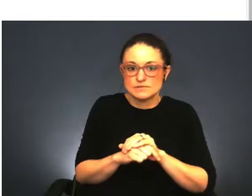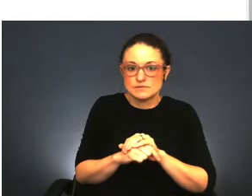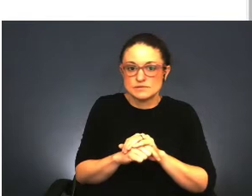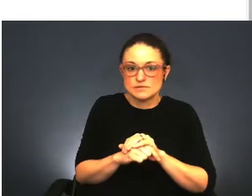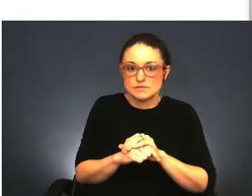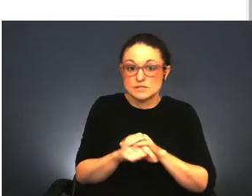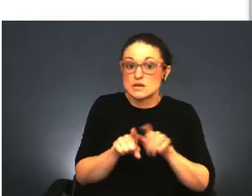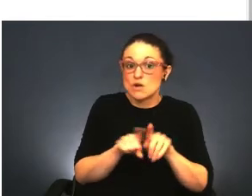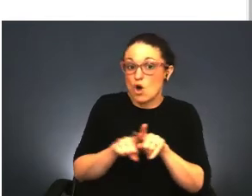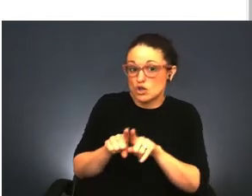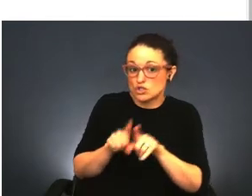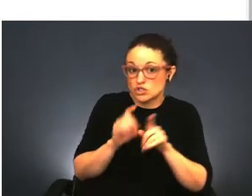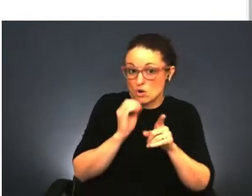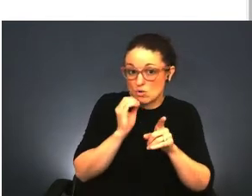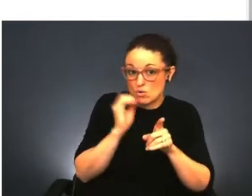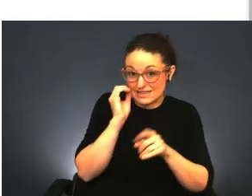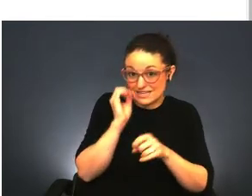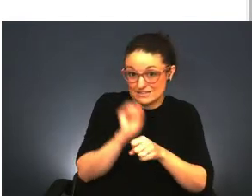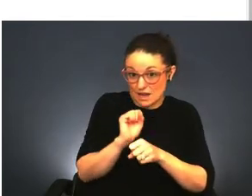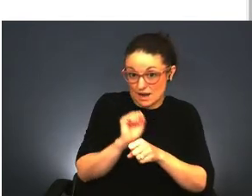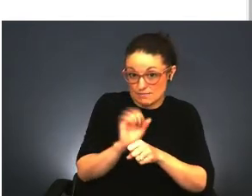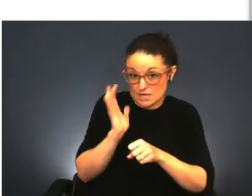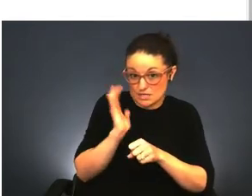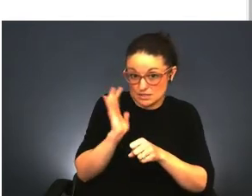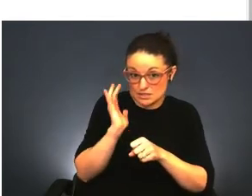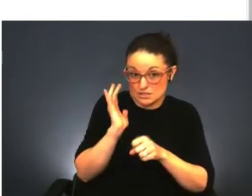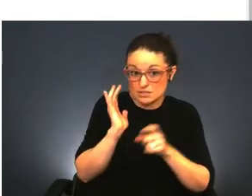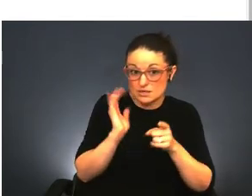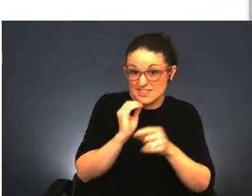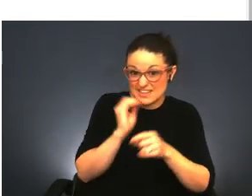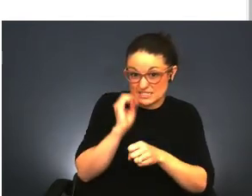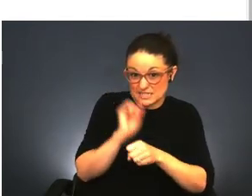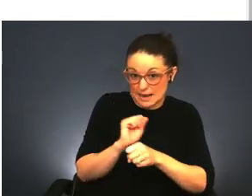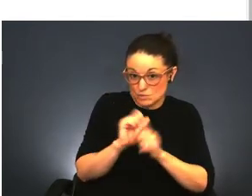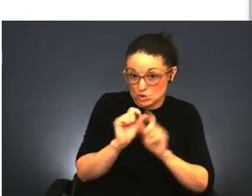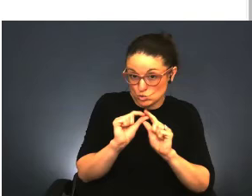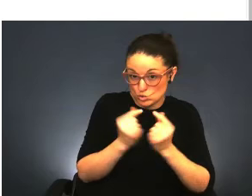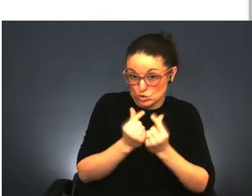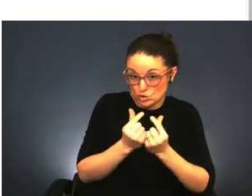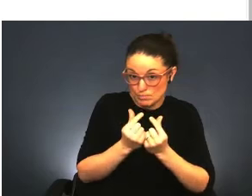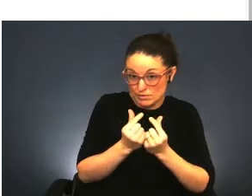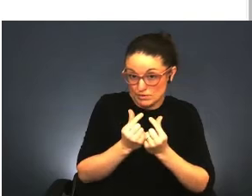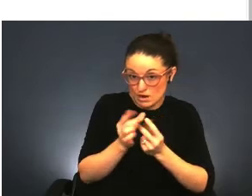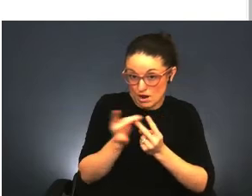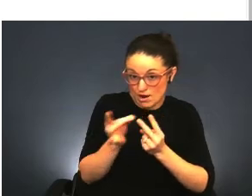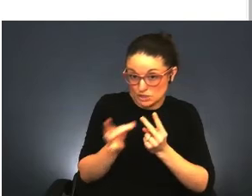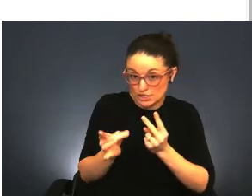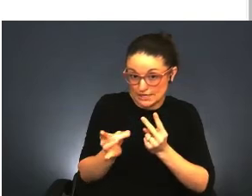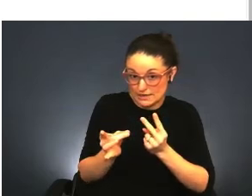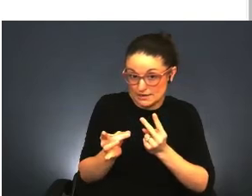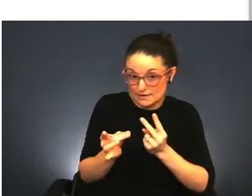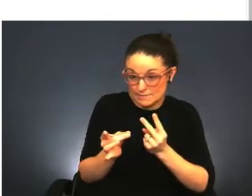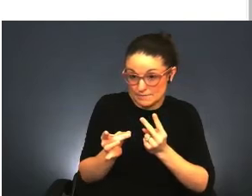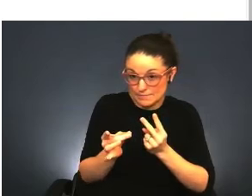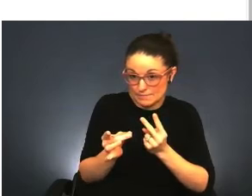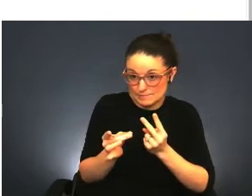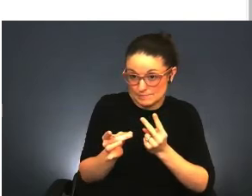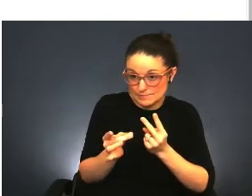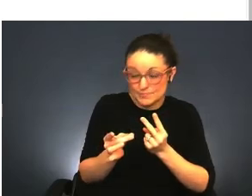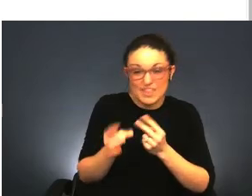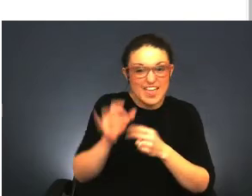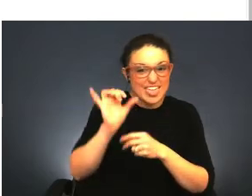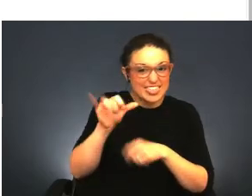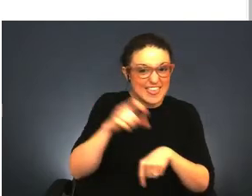about the assignments earlier, that there was this assignment group option. And at that time, we only had one group